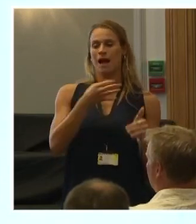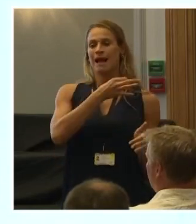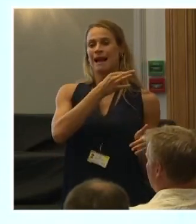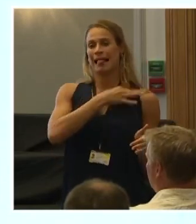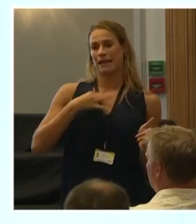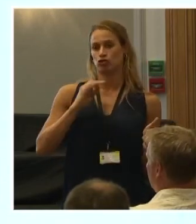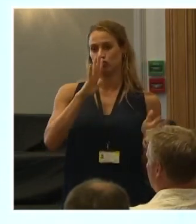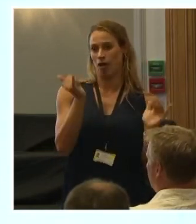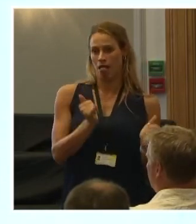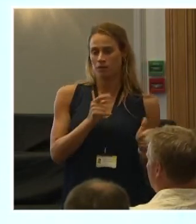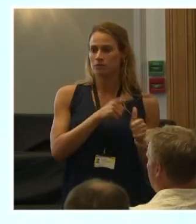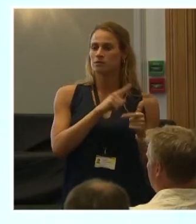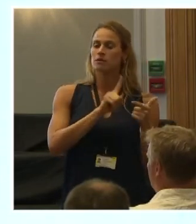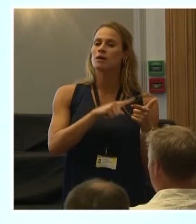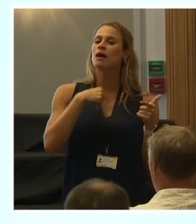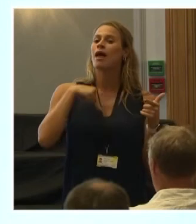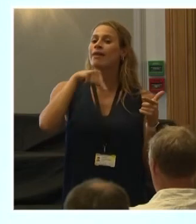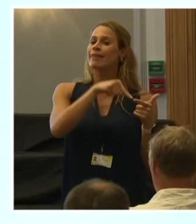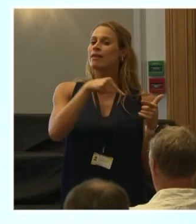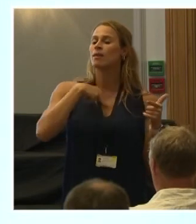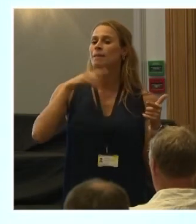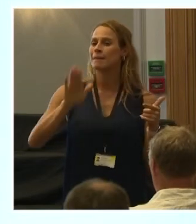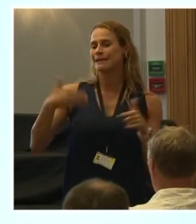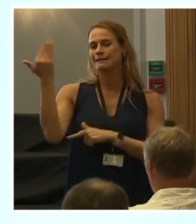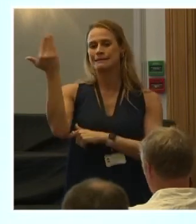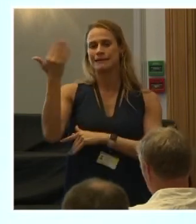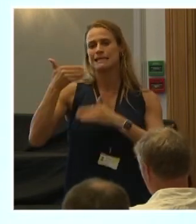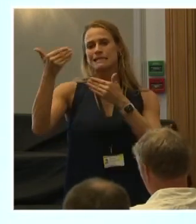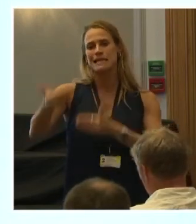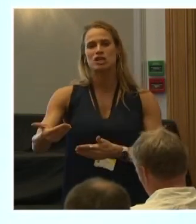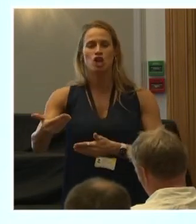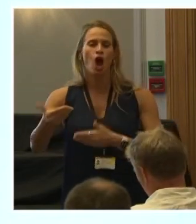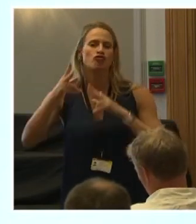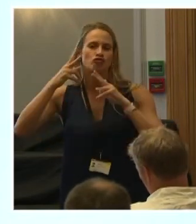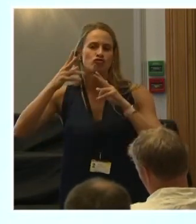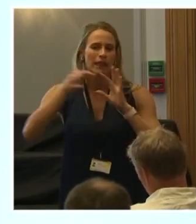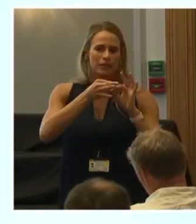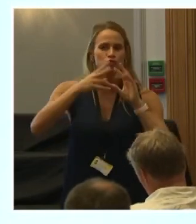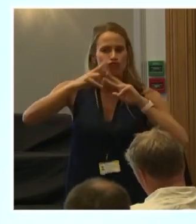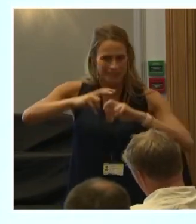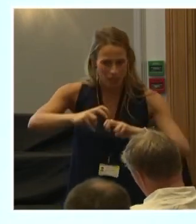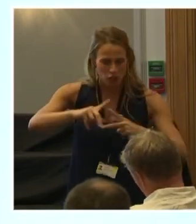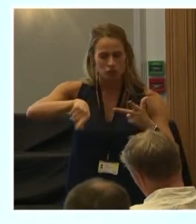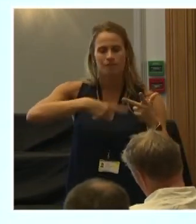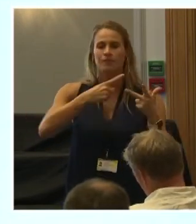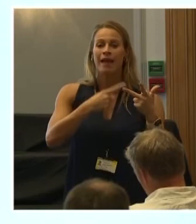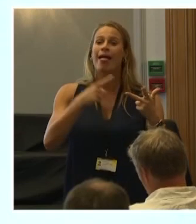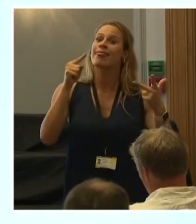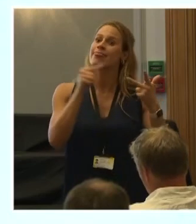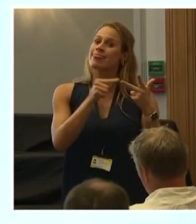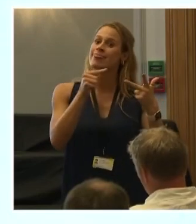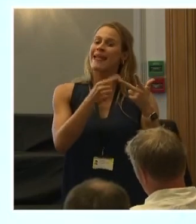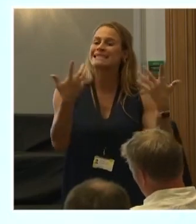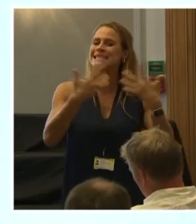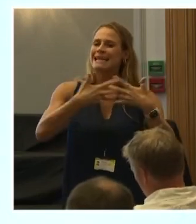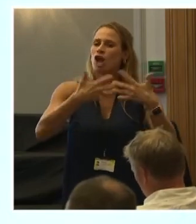be offering a Q&A session on research. We move on to a session addressing technology for everyday